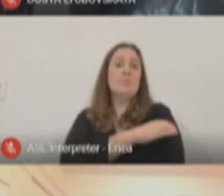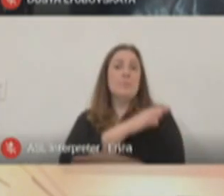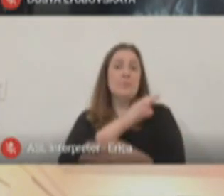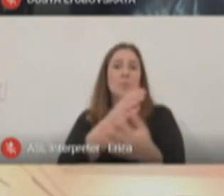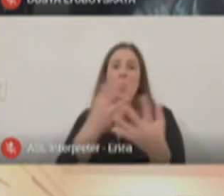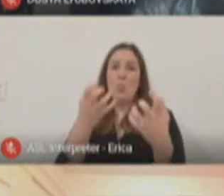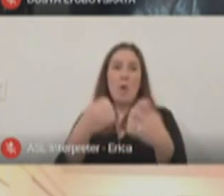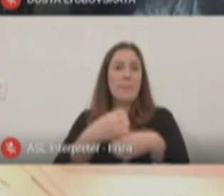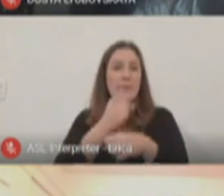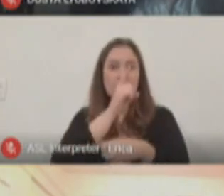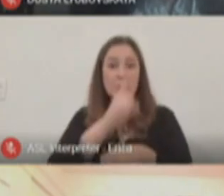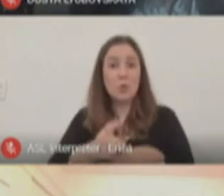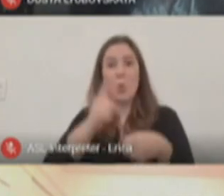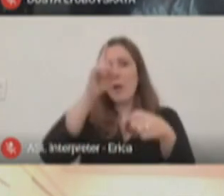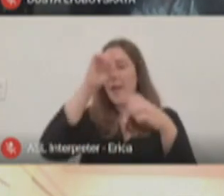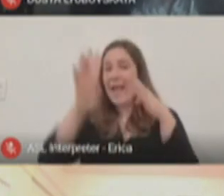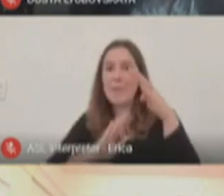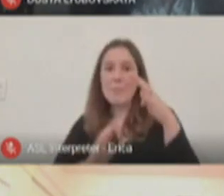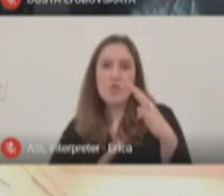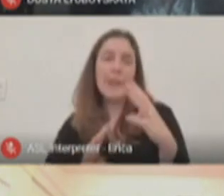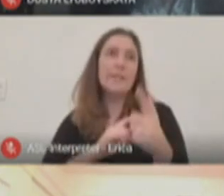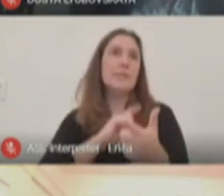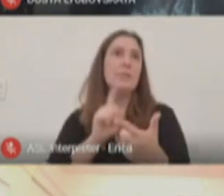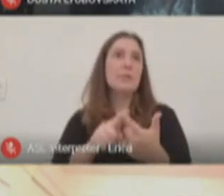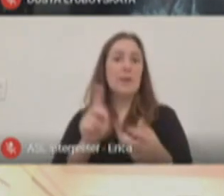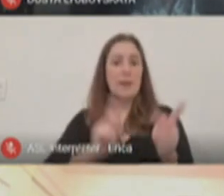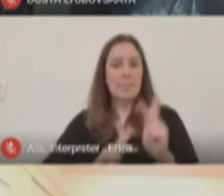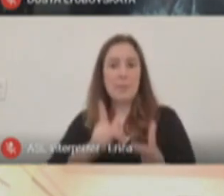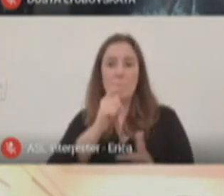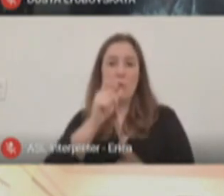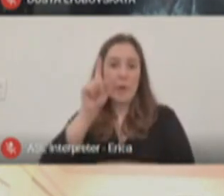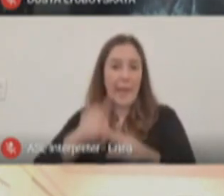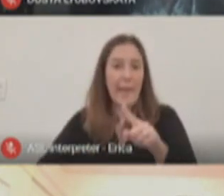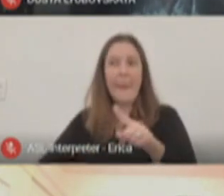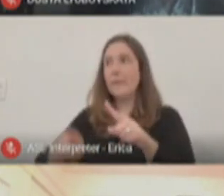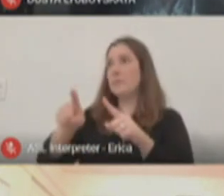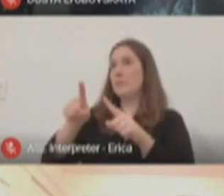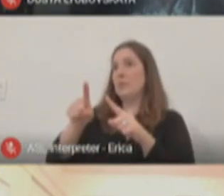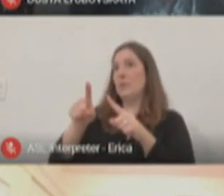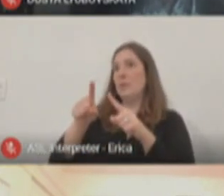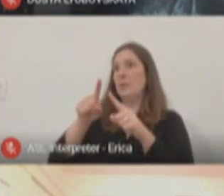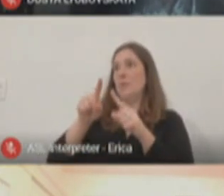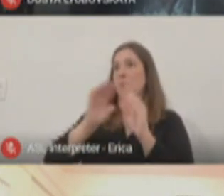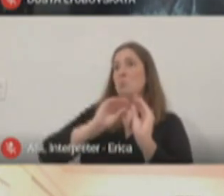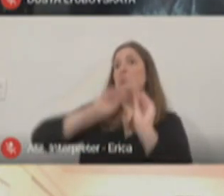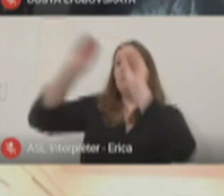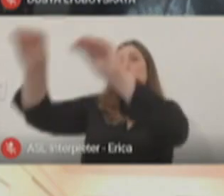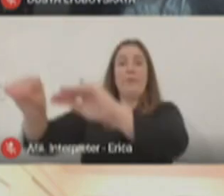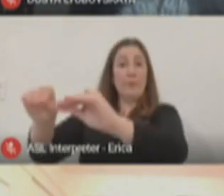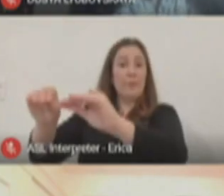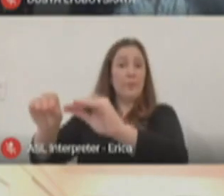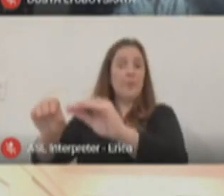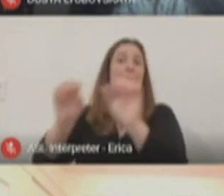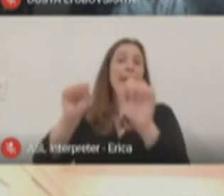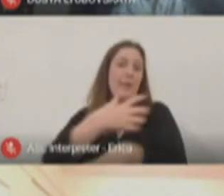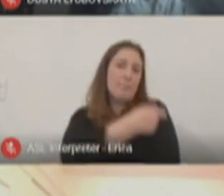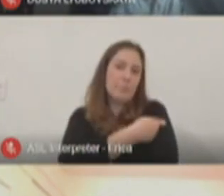immigrants, to create access for folks harder to reach, to create access for folks who are not able to get vaccinated at those